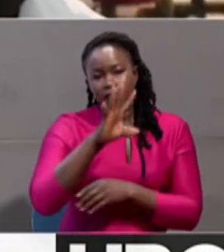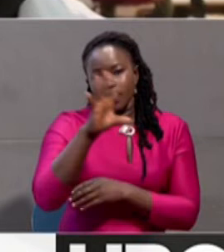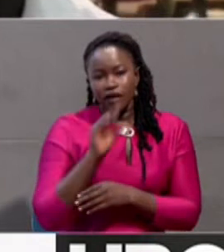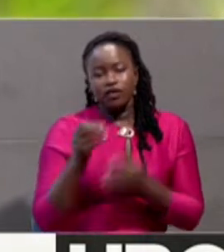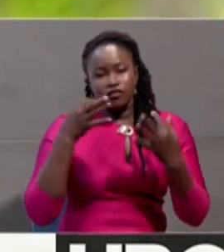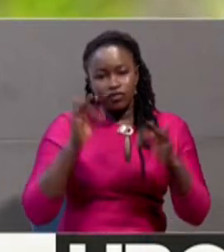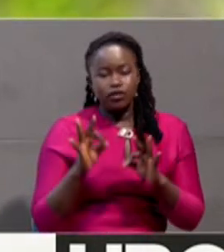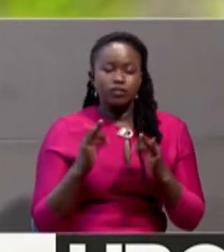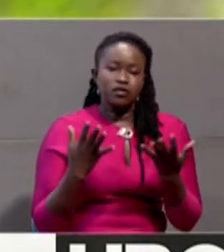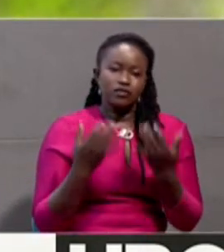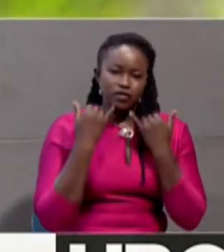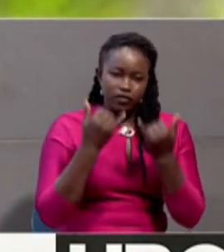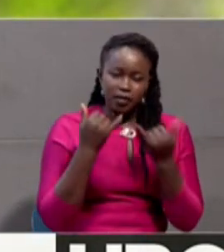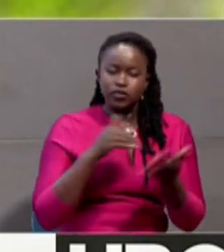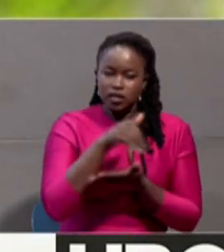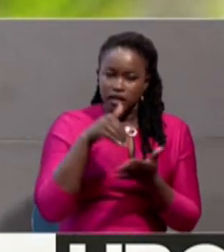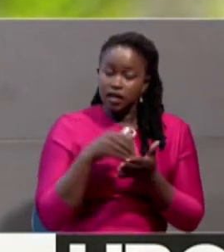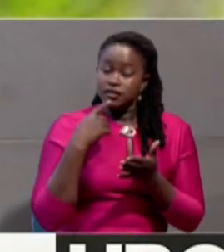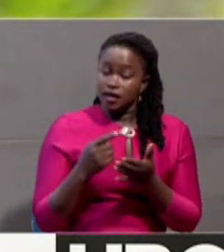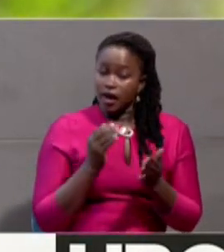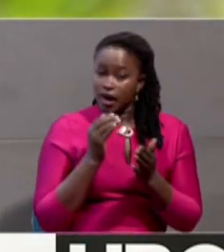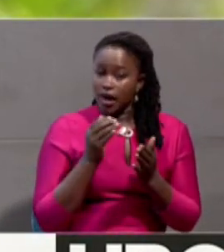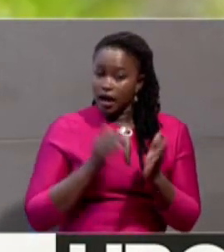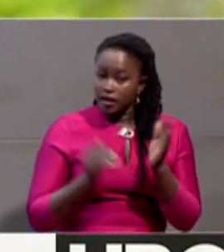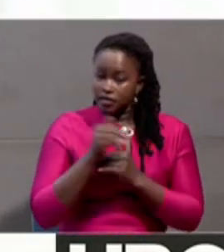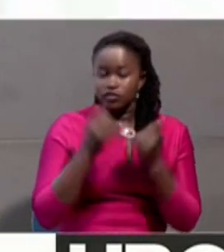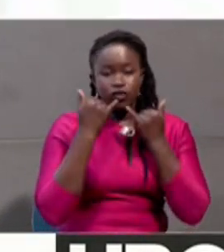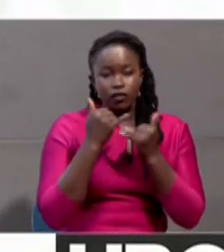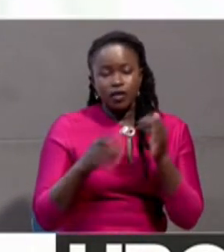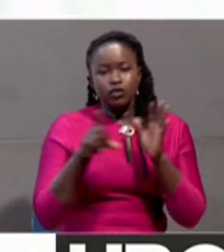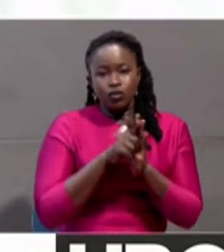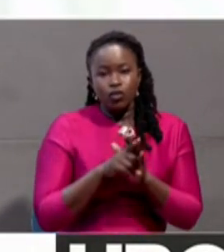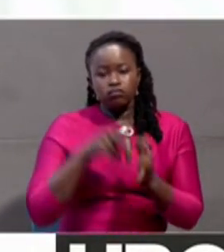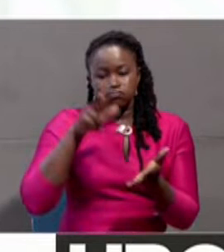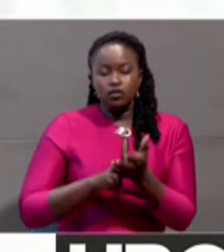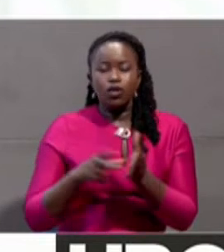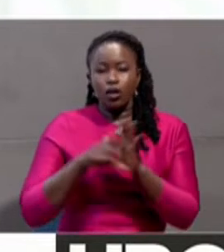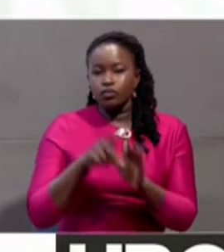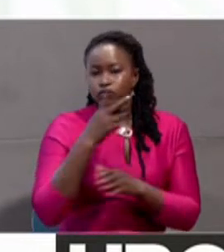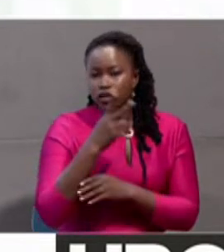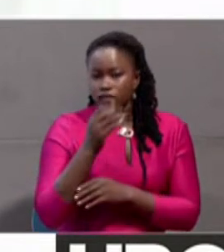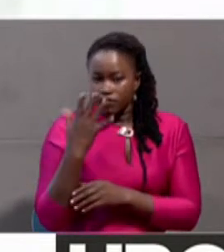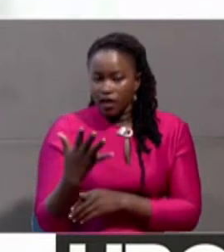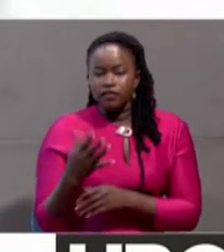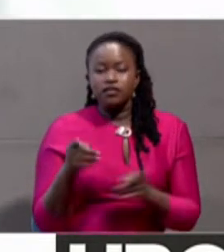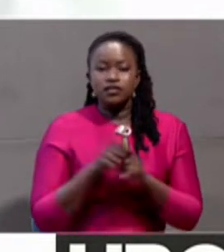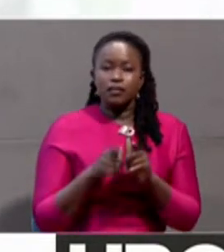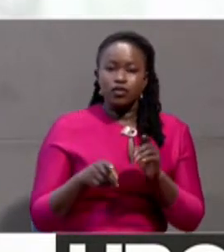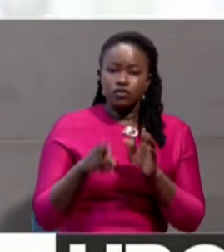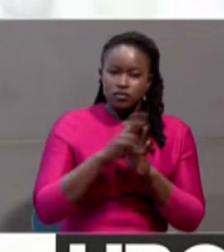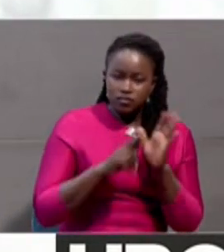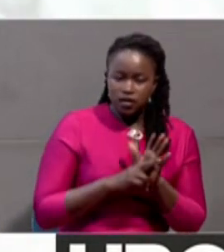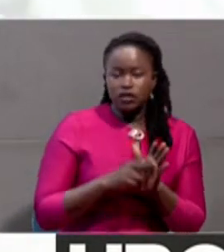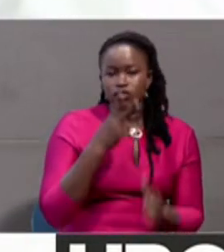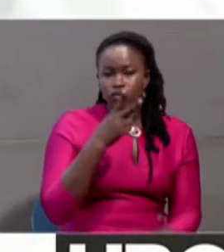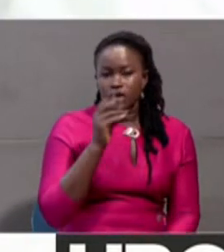Gilbert Sendugwa, said the Access to Information Act, which was passed into law in 2005 and the regulations in